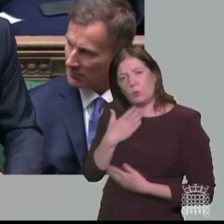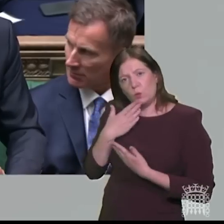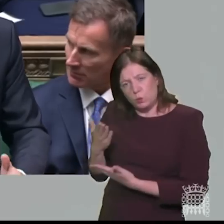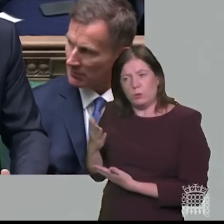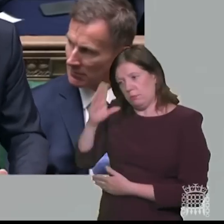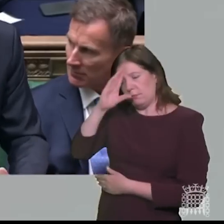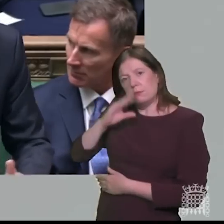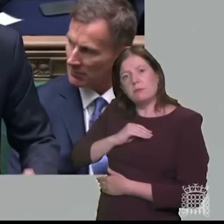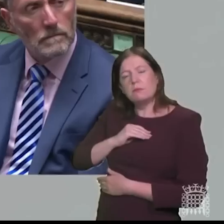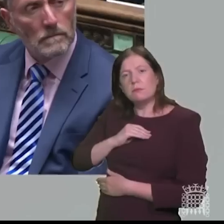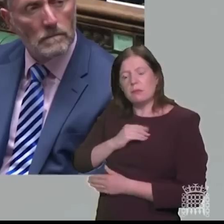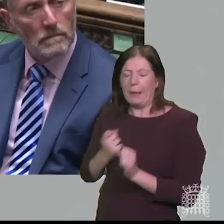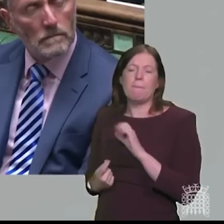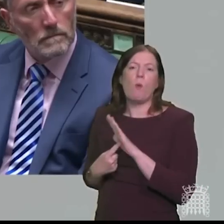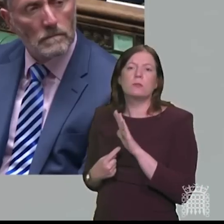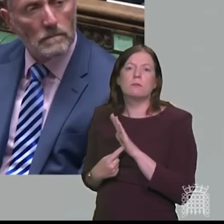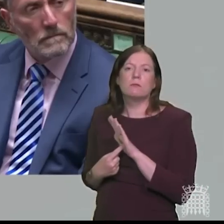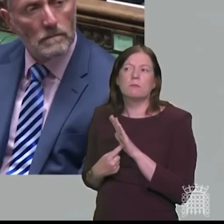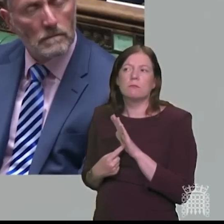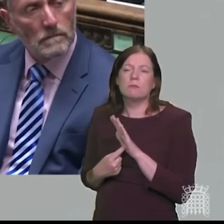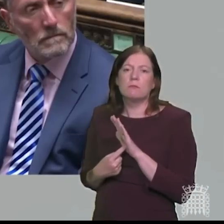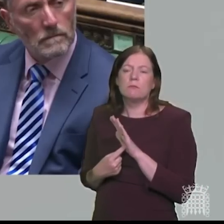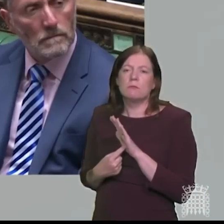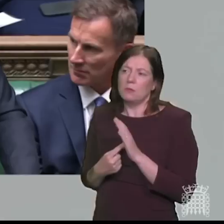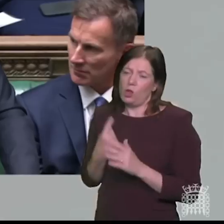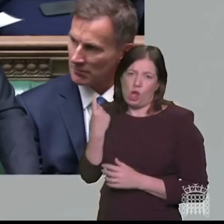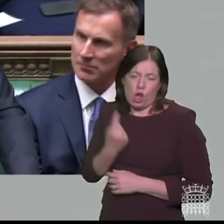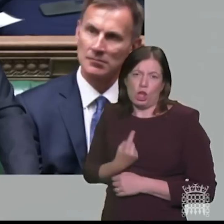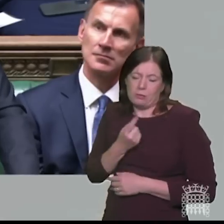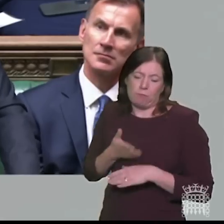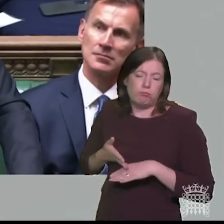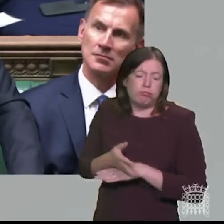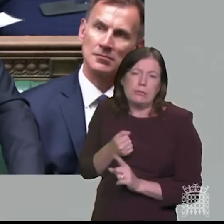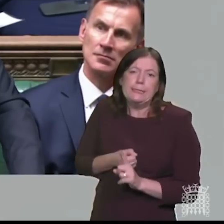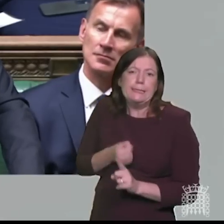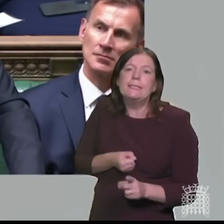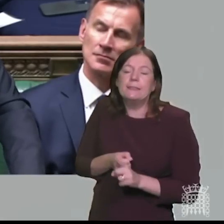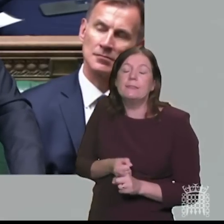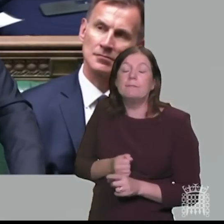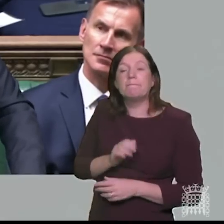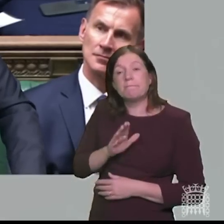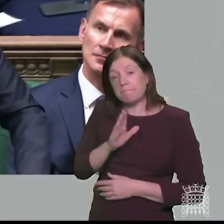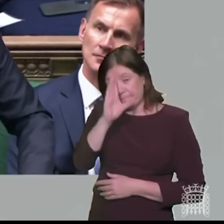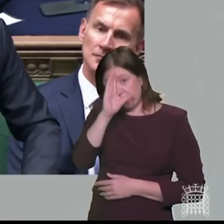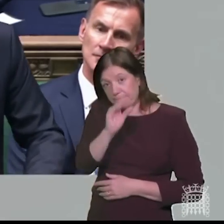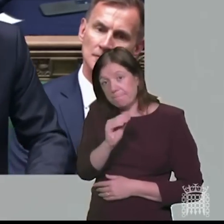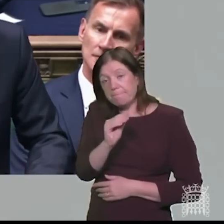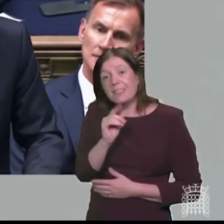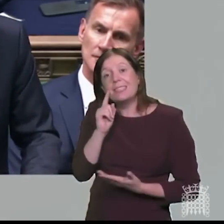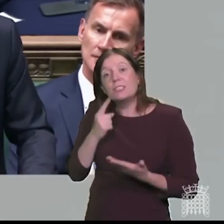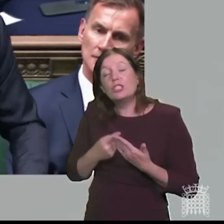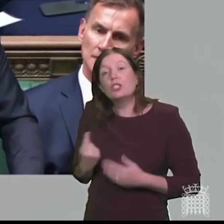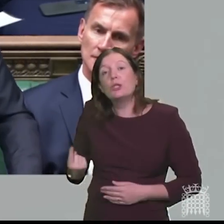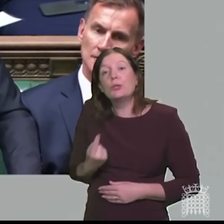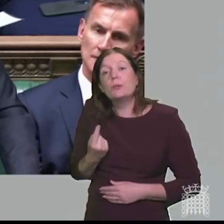friend for raising such an important issue. I know it's one on which she is championing her constituents. As she will know, unfortunately, this is a decision of